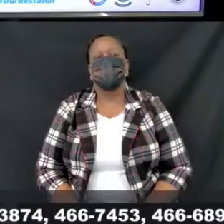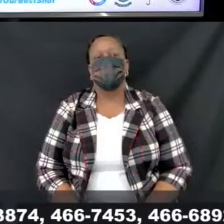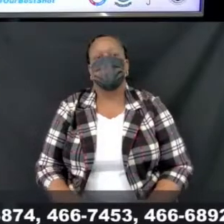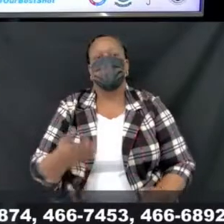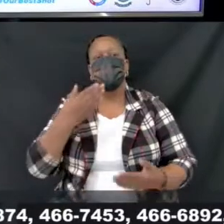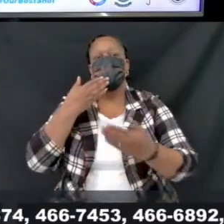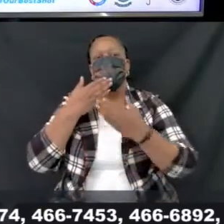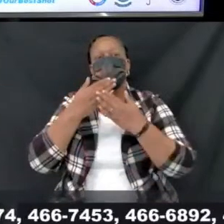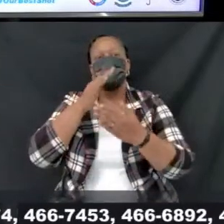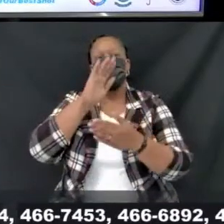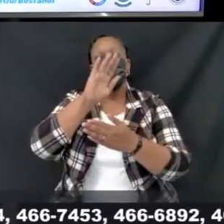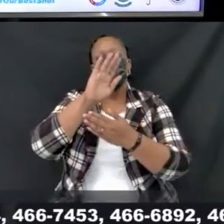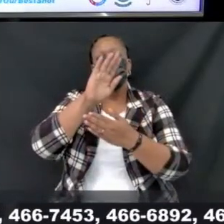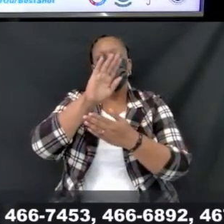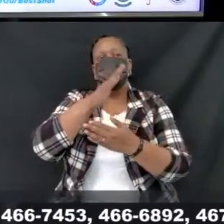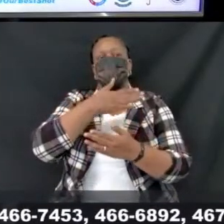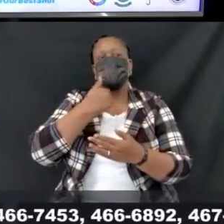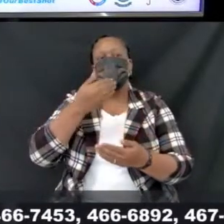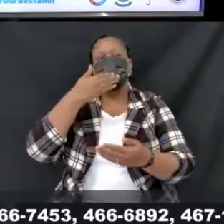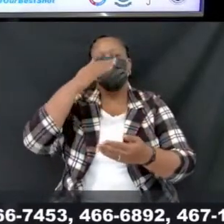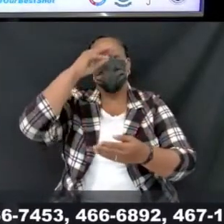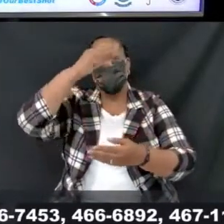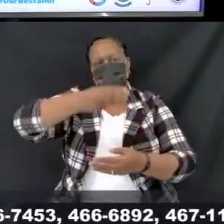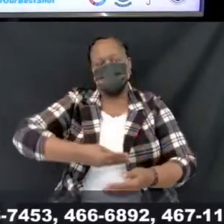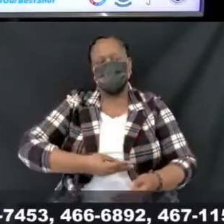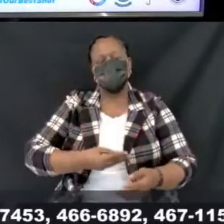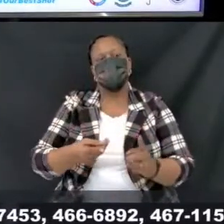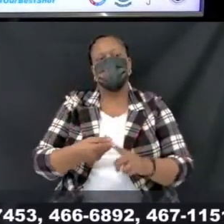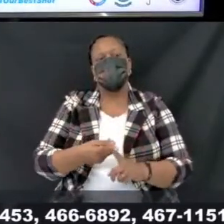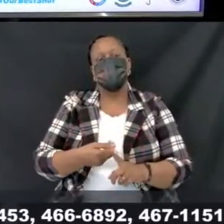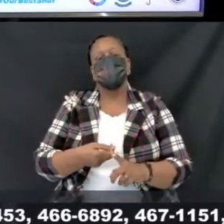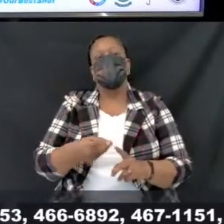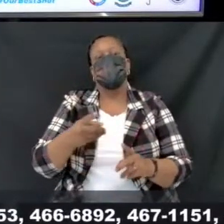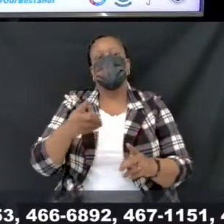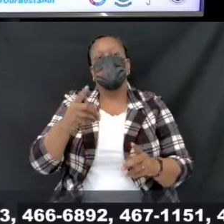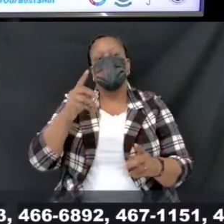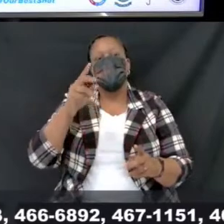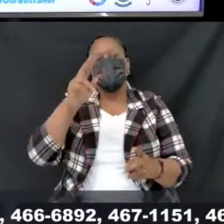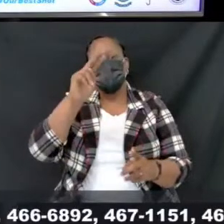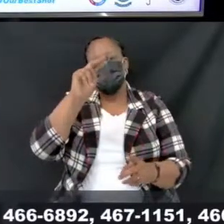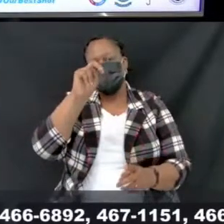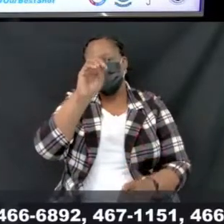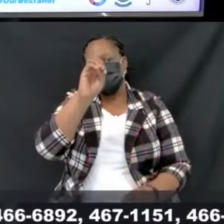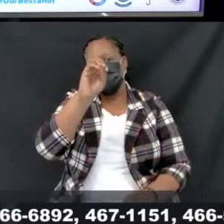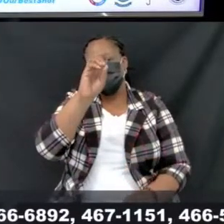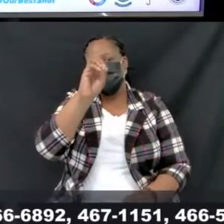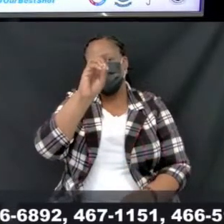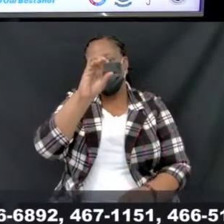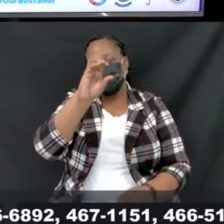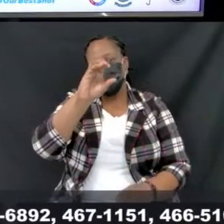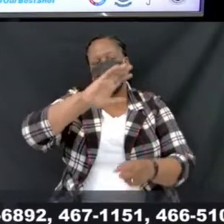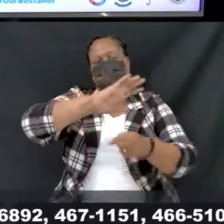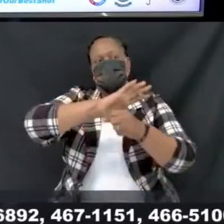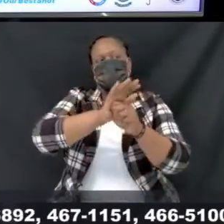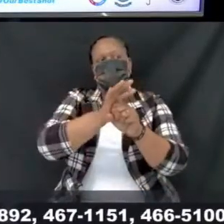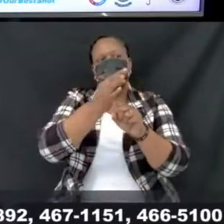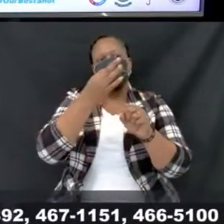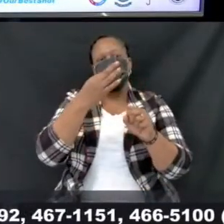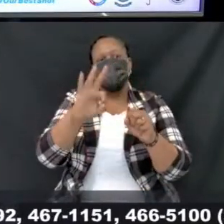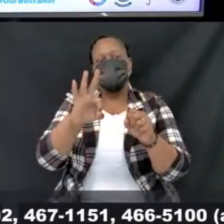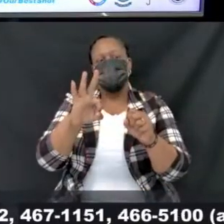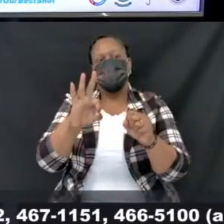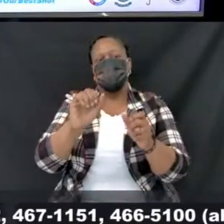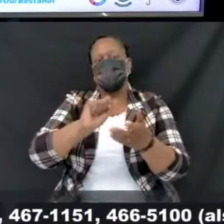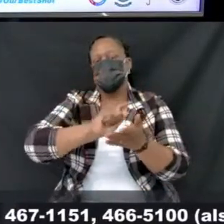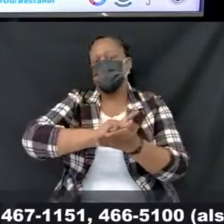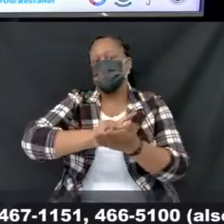Good day and welcome once again to our National Emergency Operations Center COVID-19